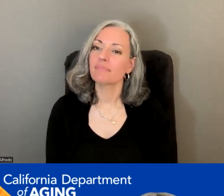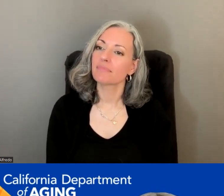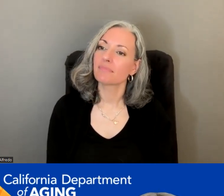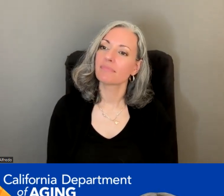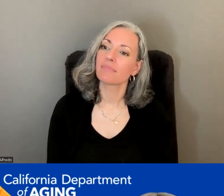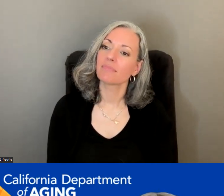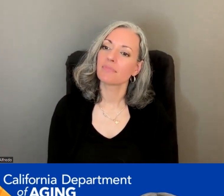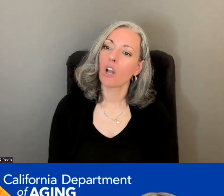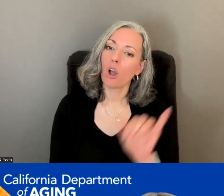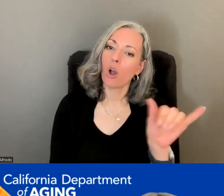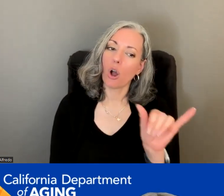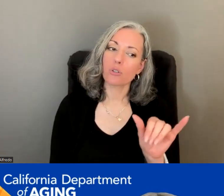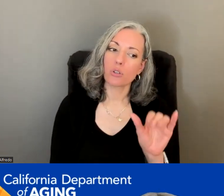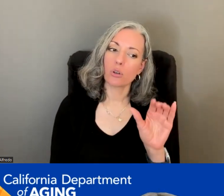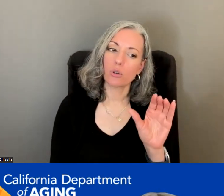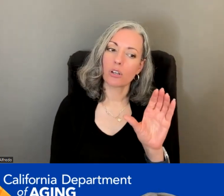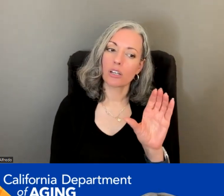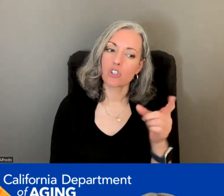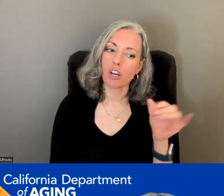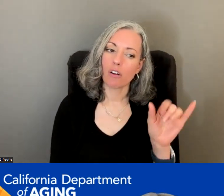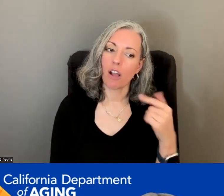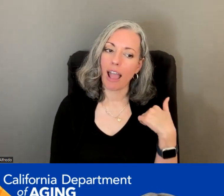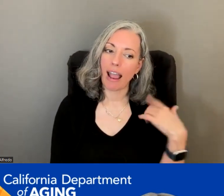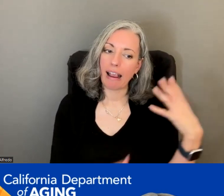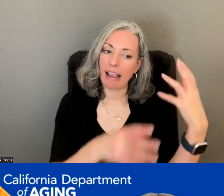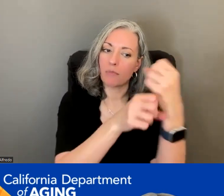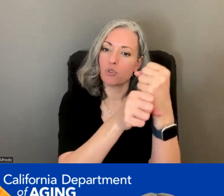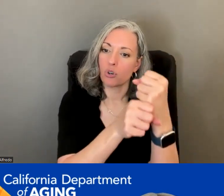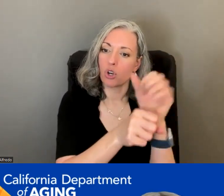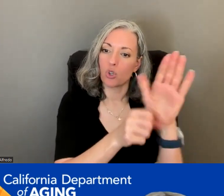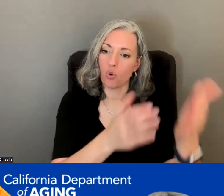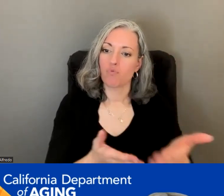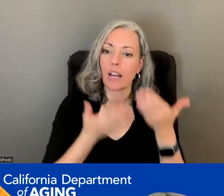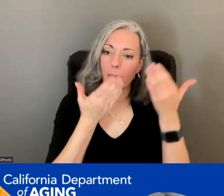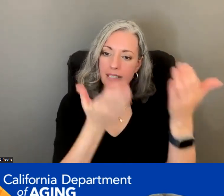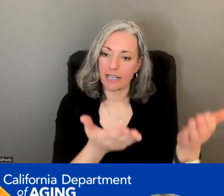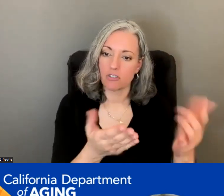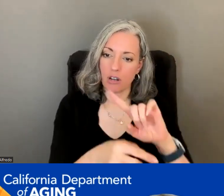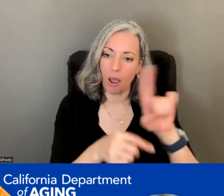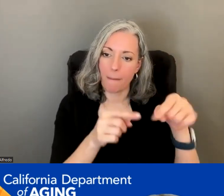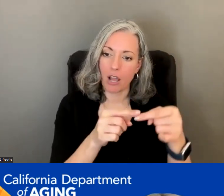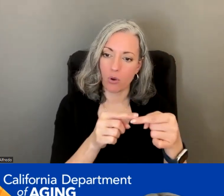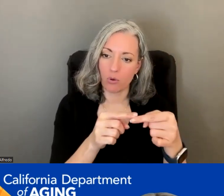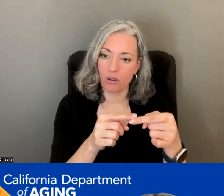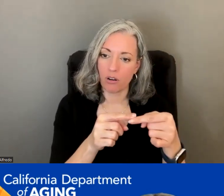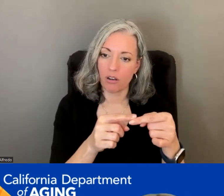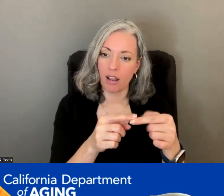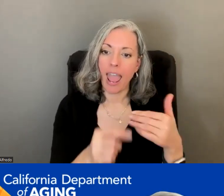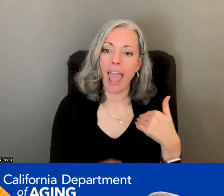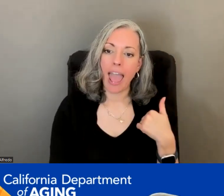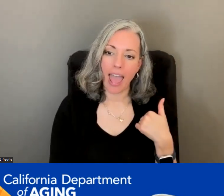and also Cheryl and Vincent, I did capture your recommendation about having